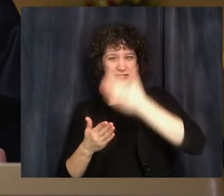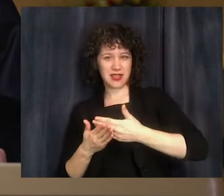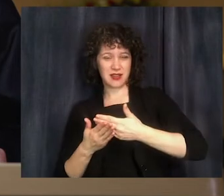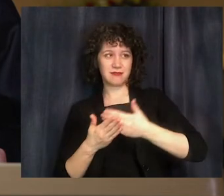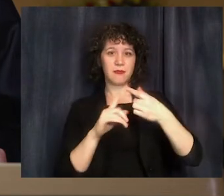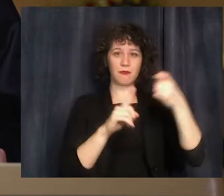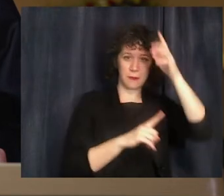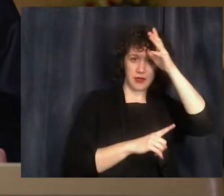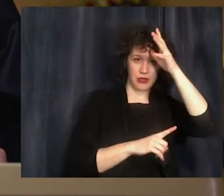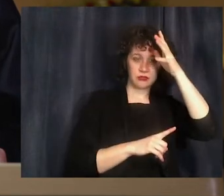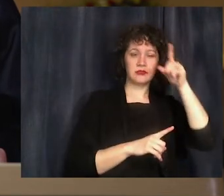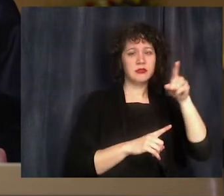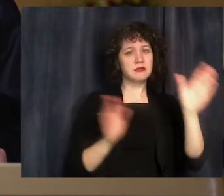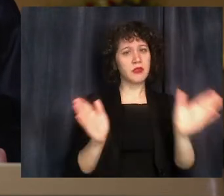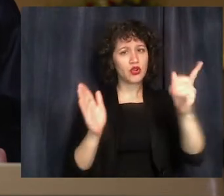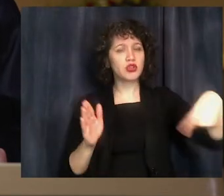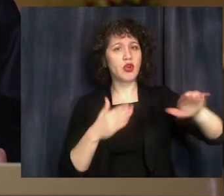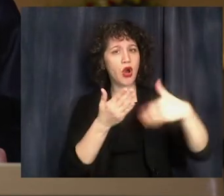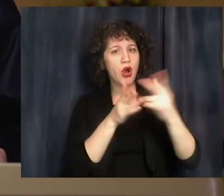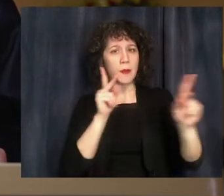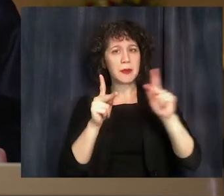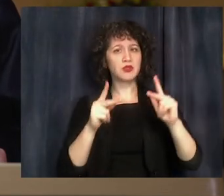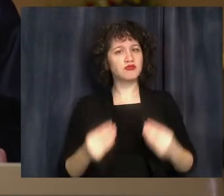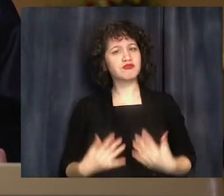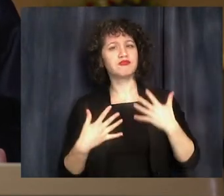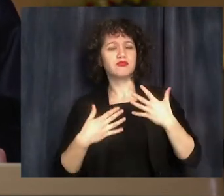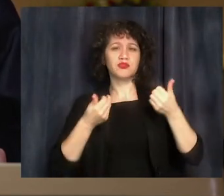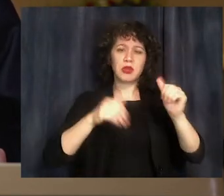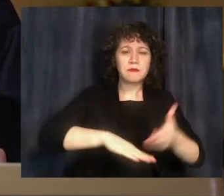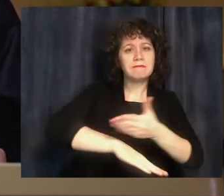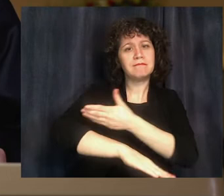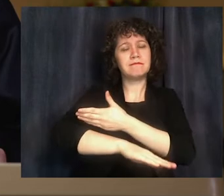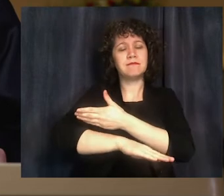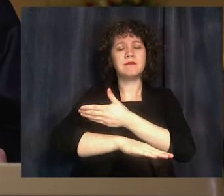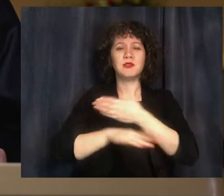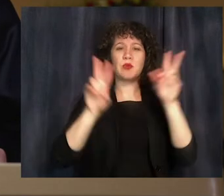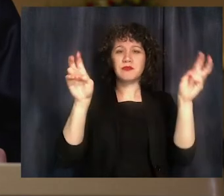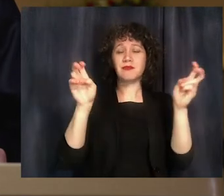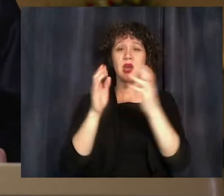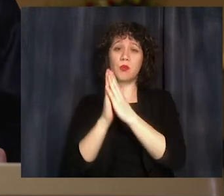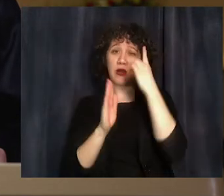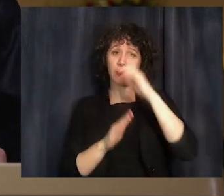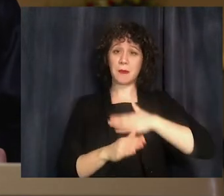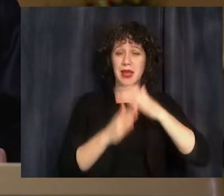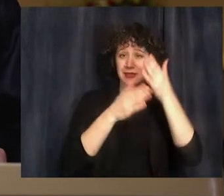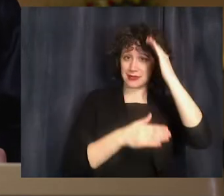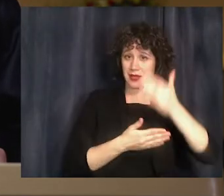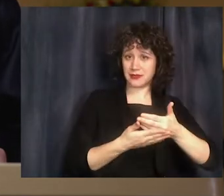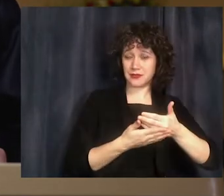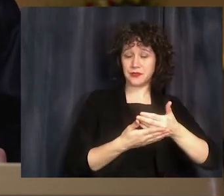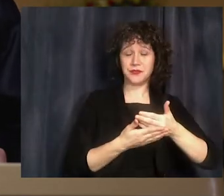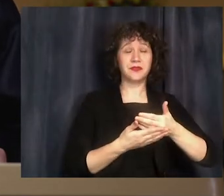honor. This poem is General Douglas MacArthur's A Prayer for My Son. Build me a son,